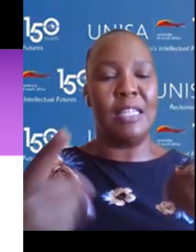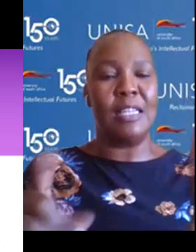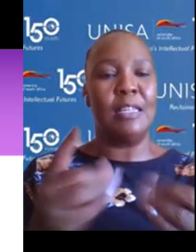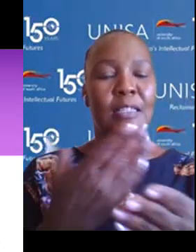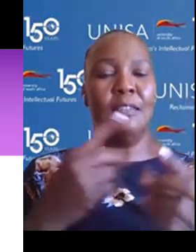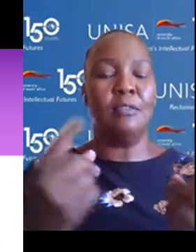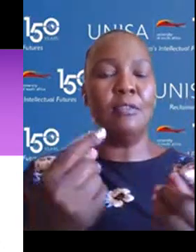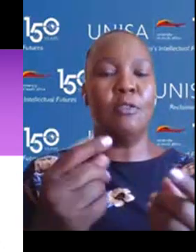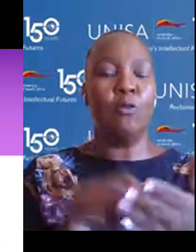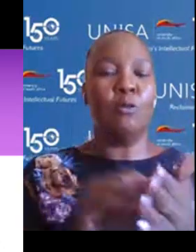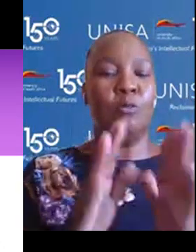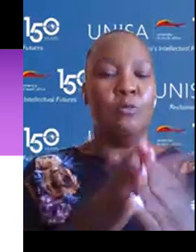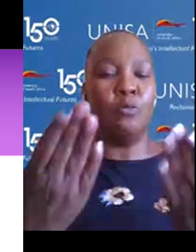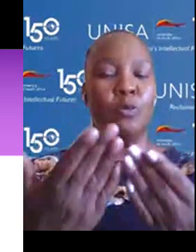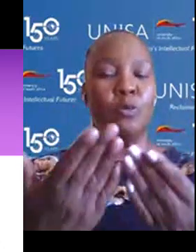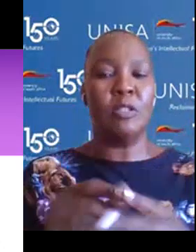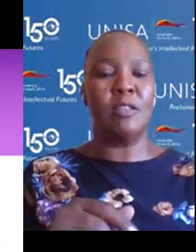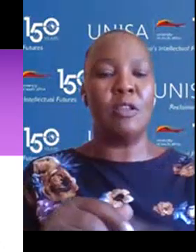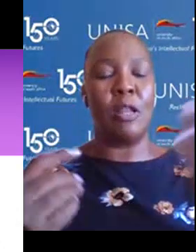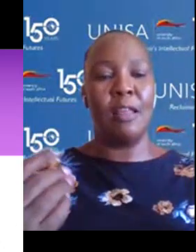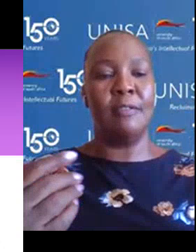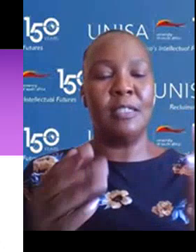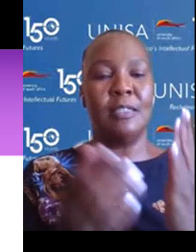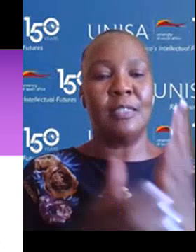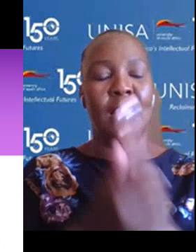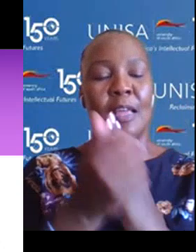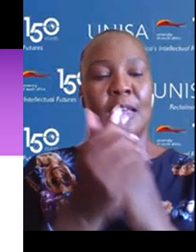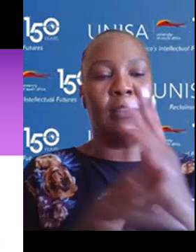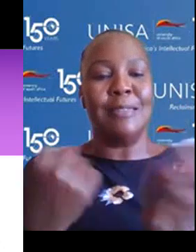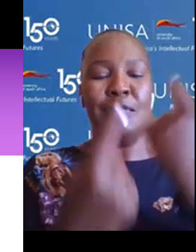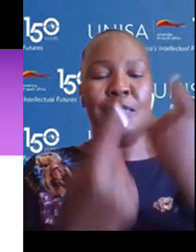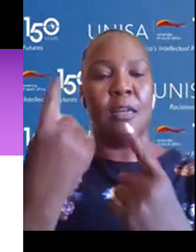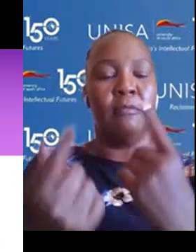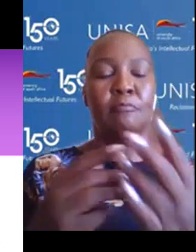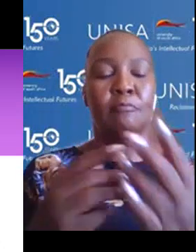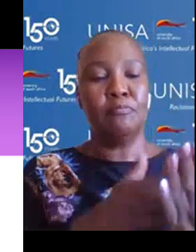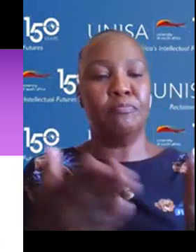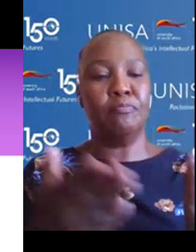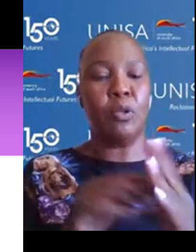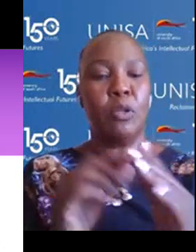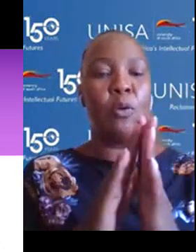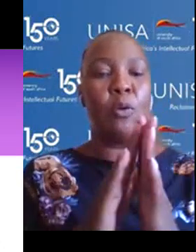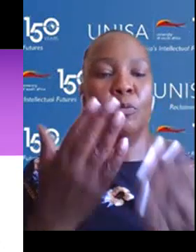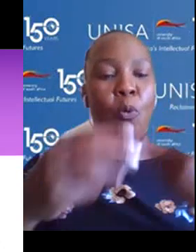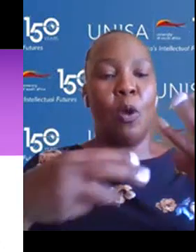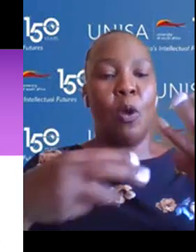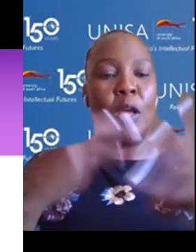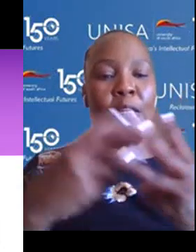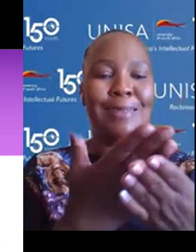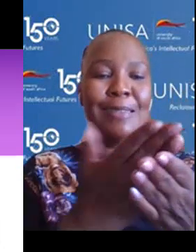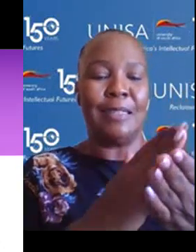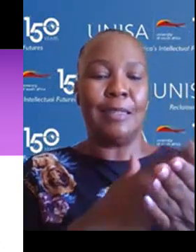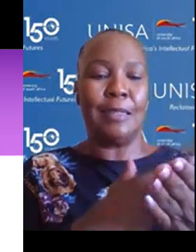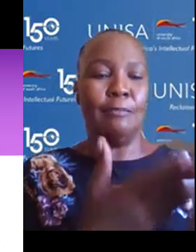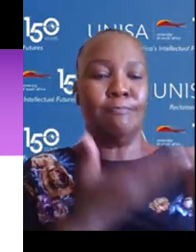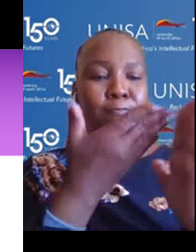the right-hand side, the left-hand side. And then each of these workbooks has sections. So for